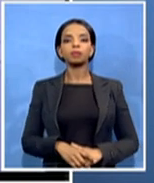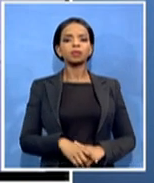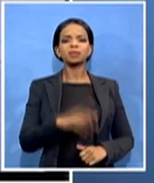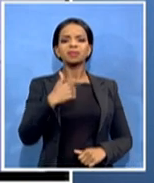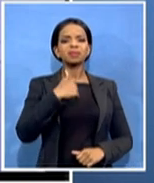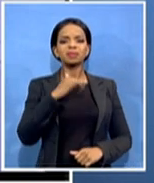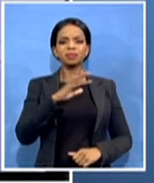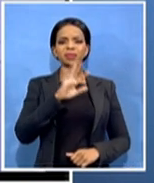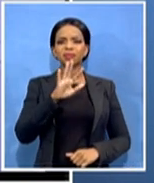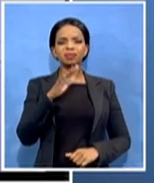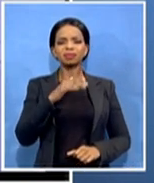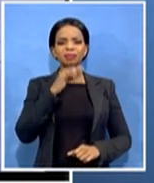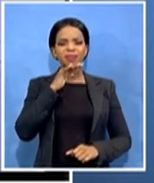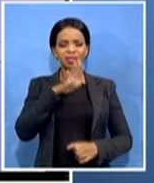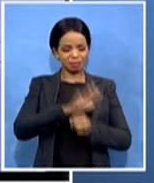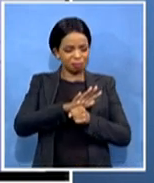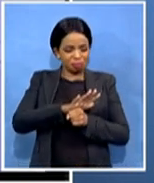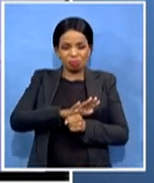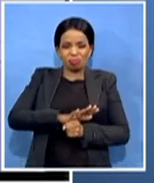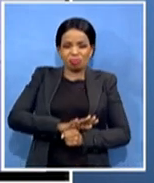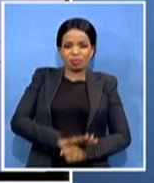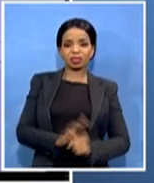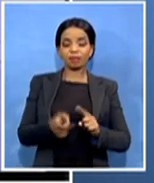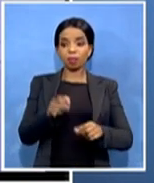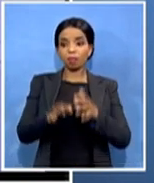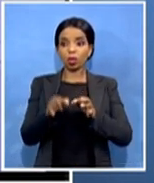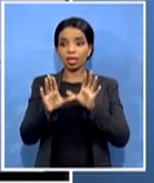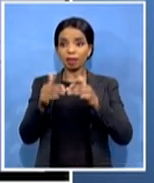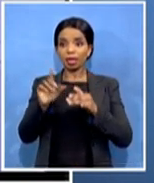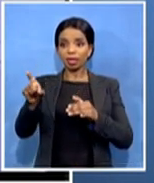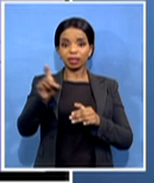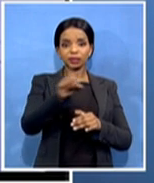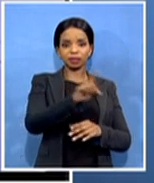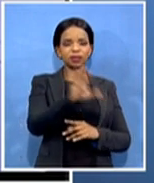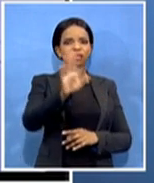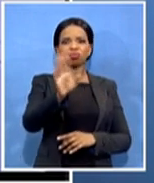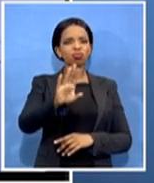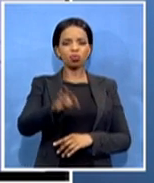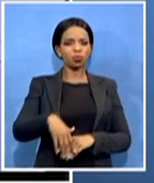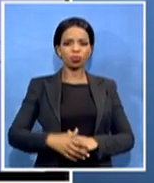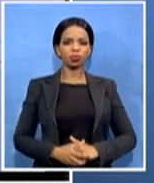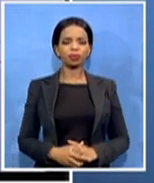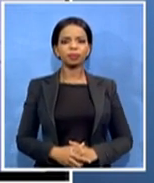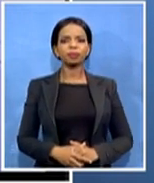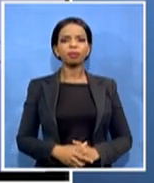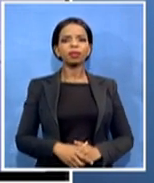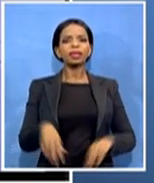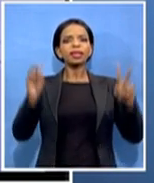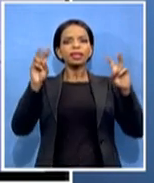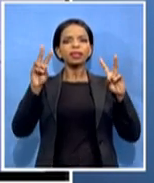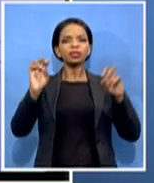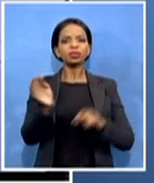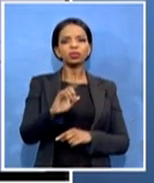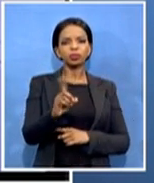other political parties. The issue is that if the lines of, if conflation of state